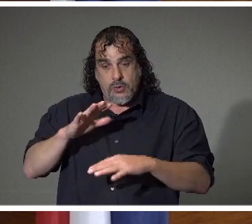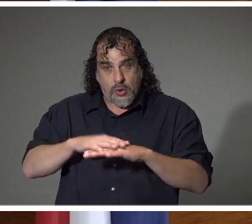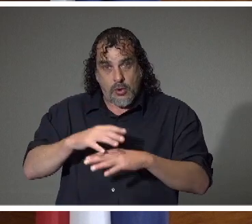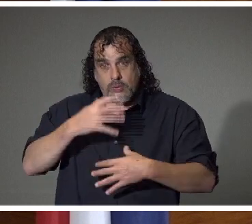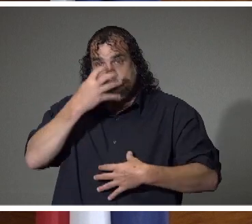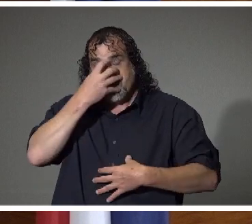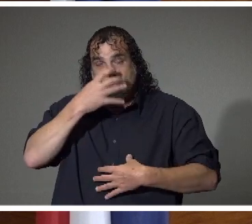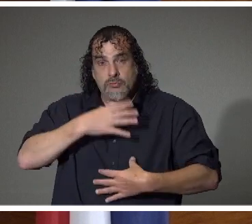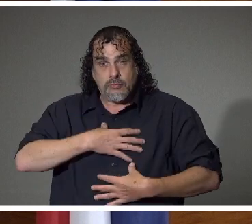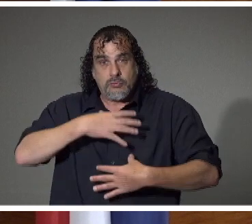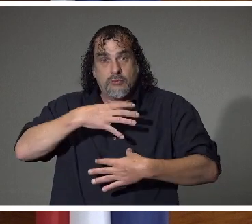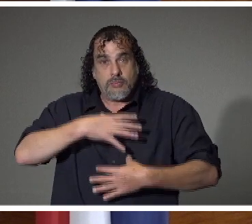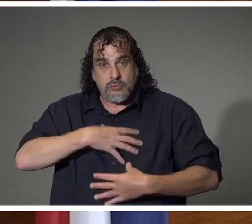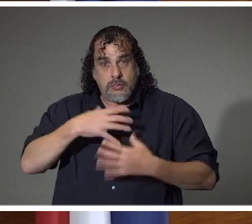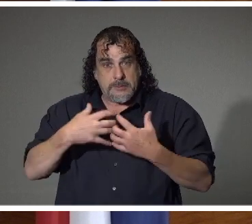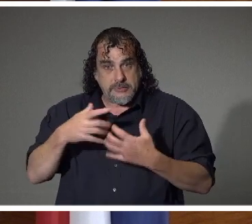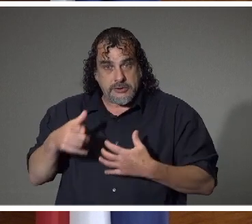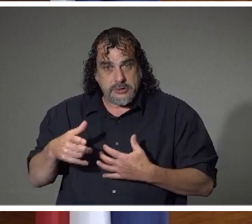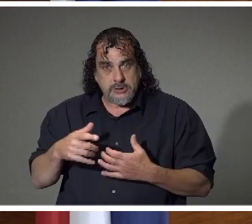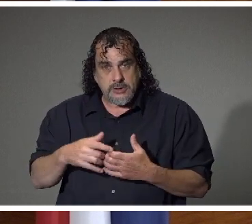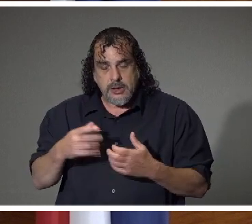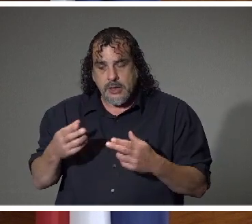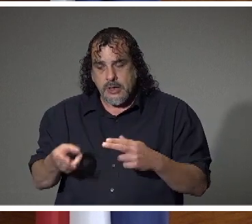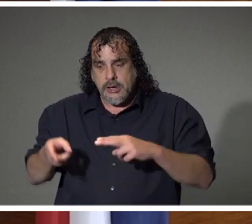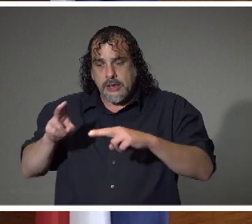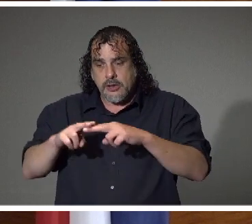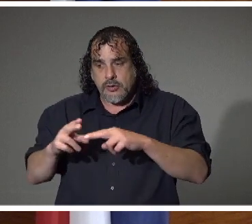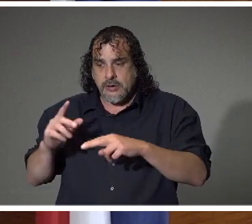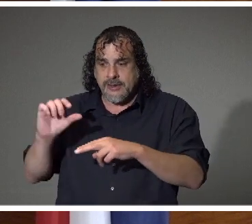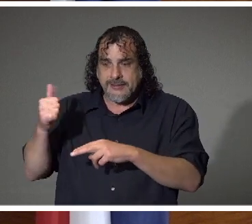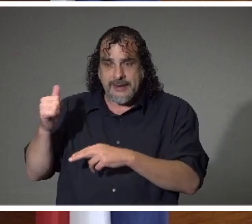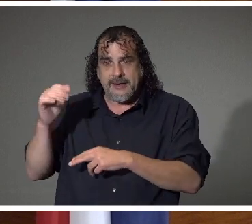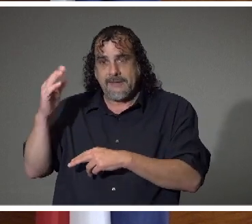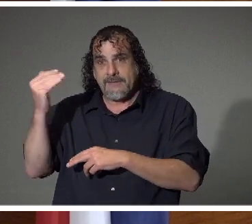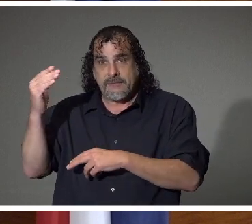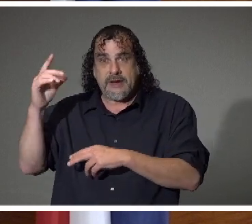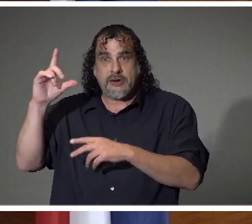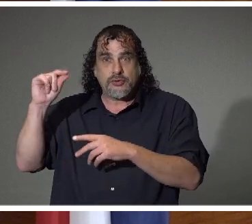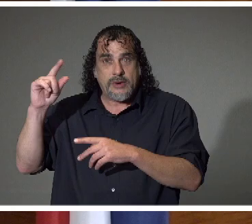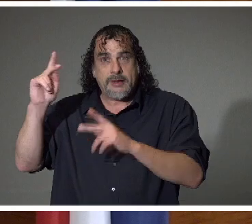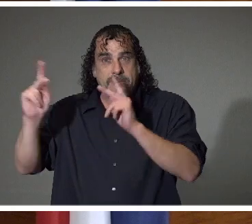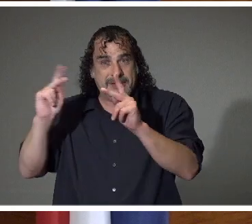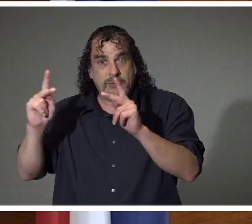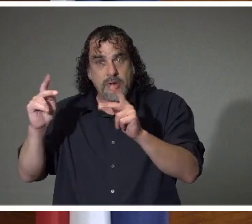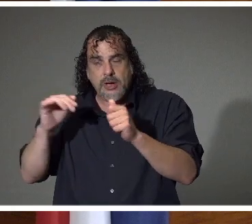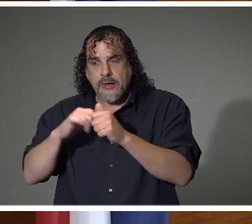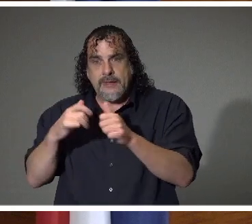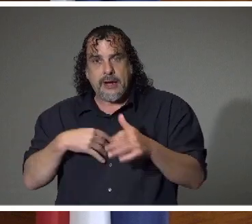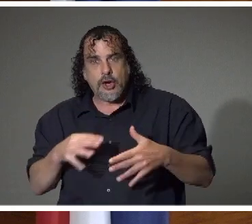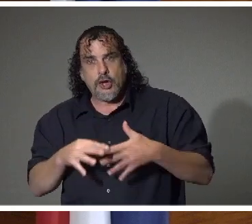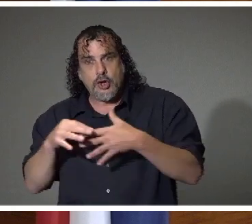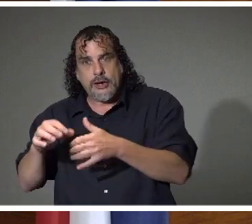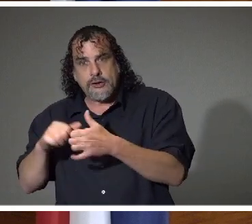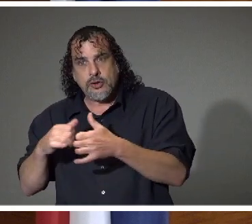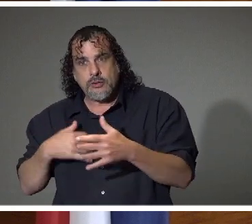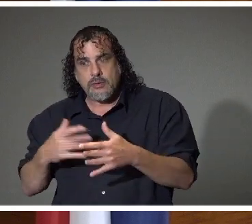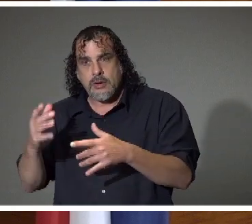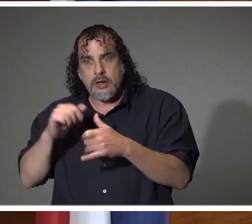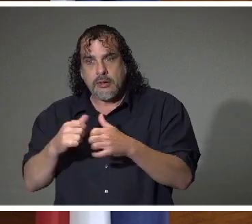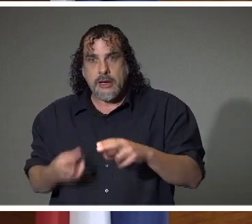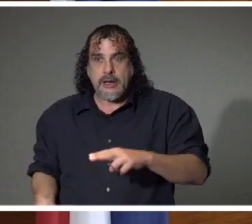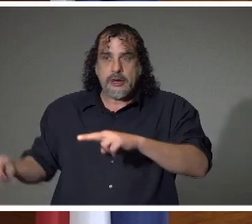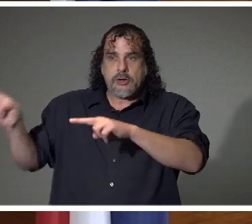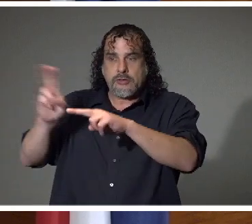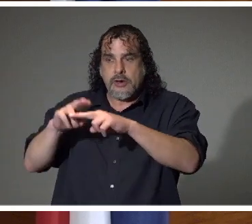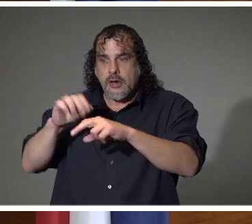on ventilators, an increase of 10 or 15 or 20 individuals across the state could lead to a fairly significant increase